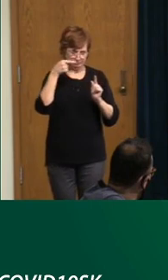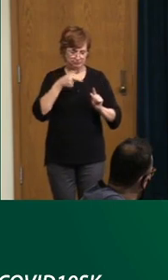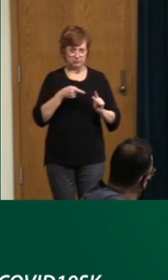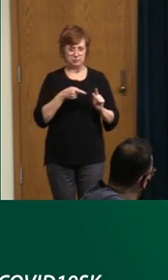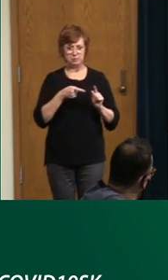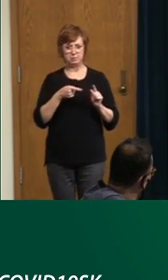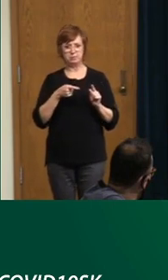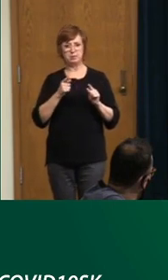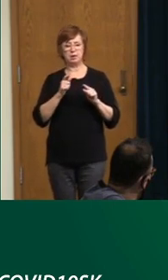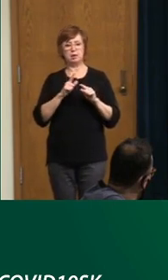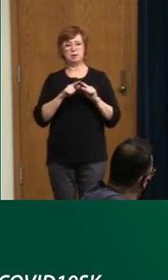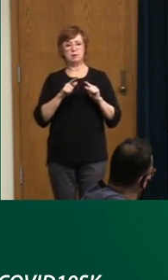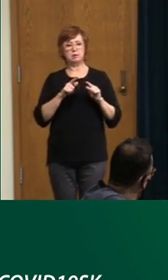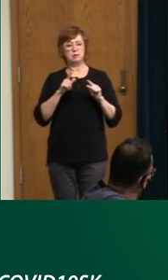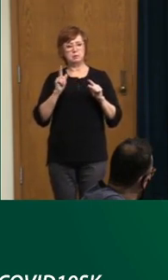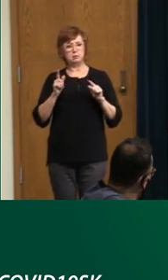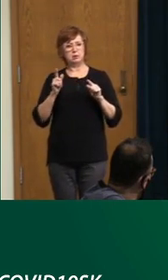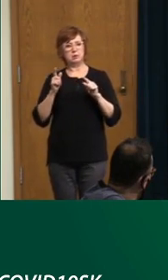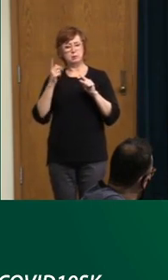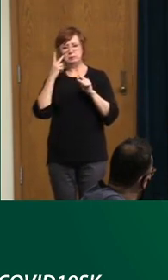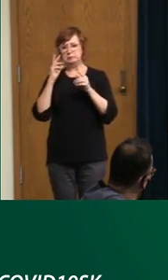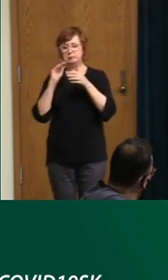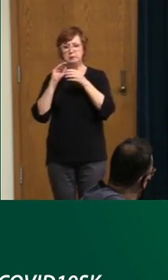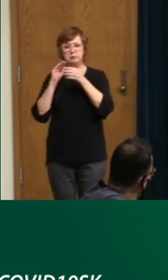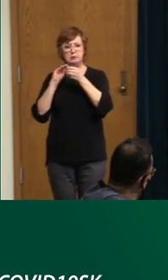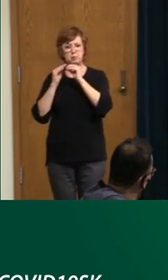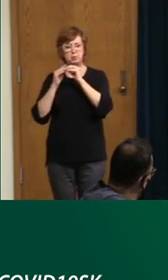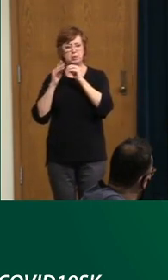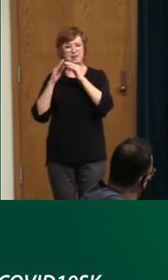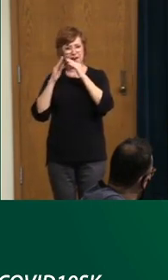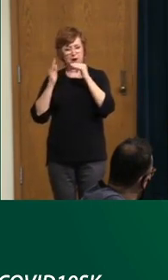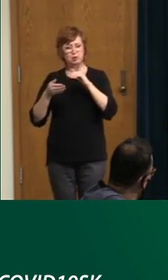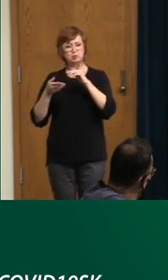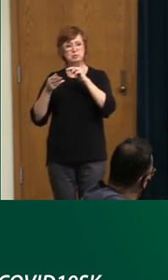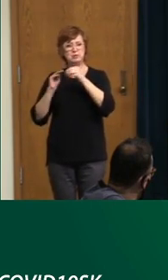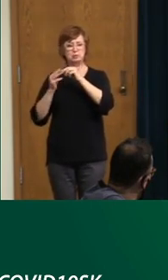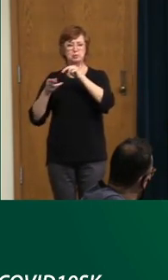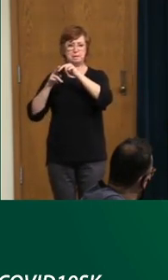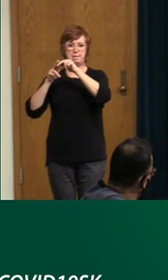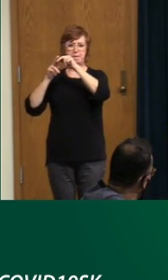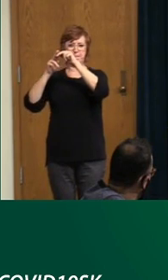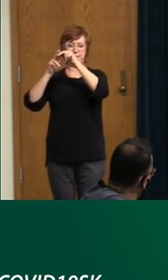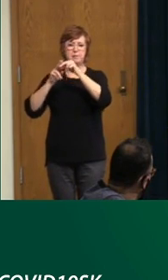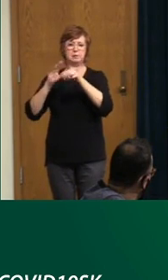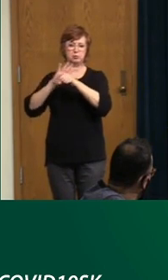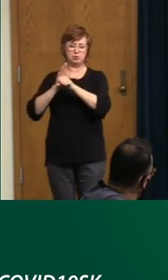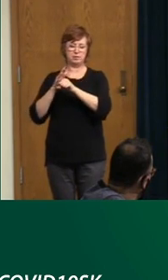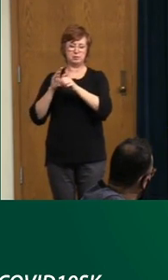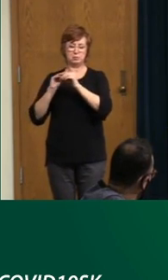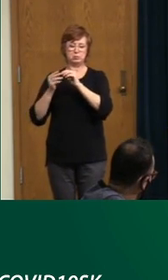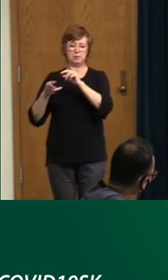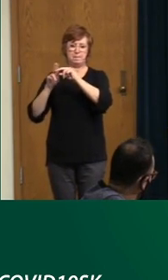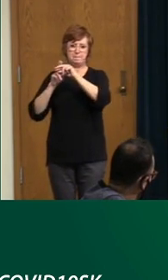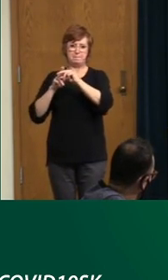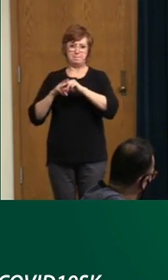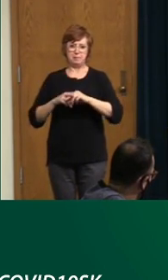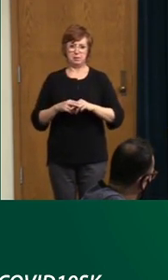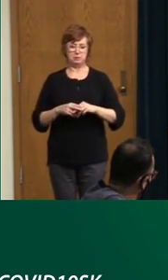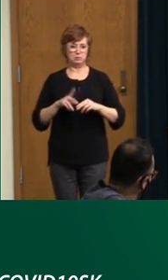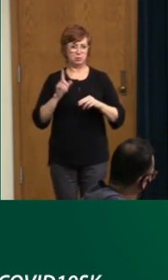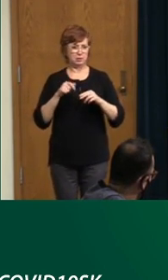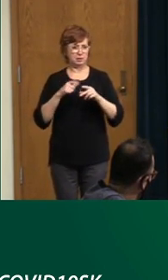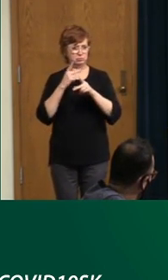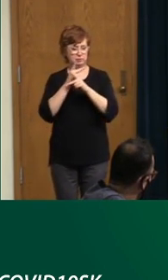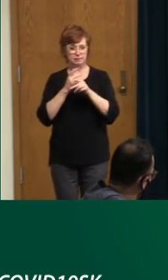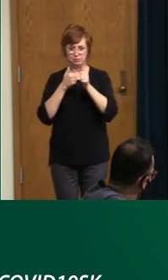rates going up in the household, so that's why we've protected against that. And again, these measures will stay in place as long as the numbers